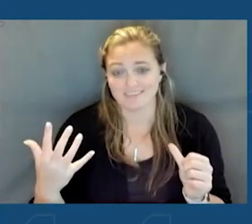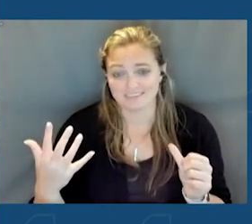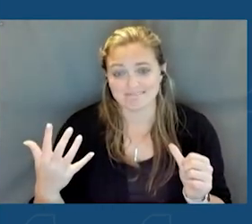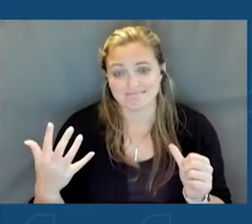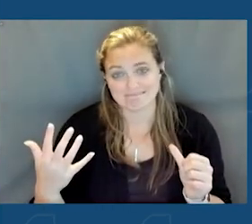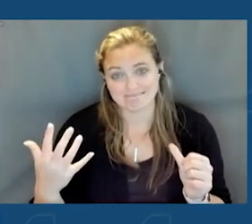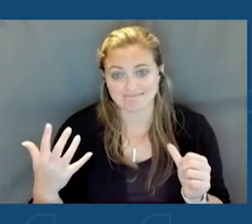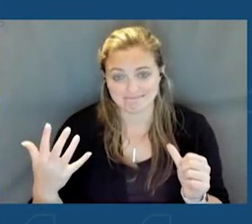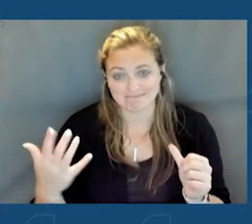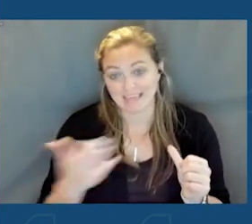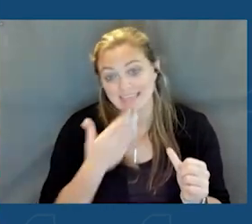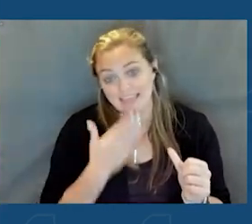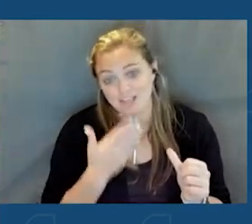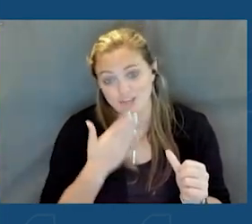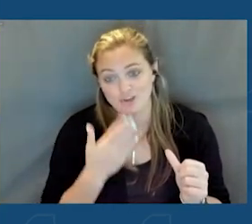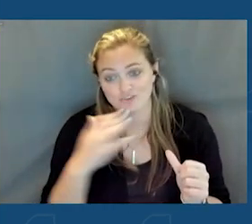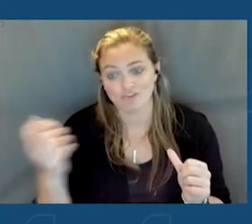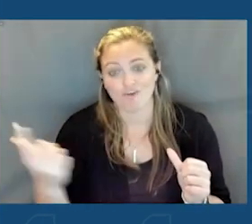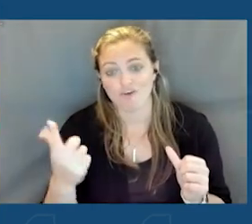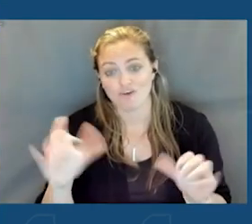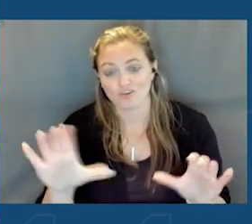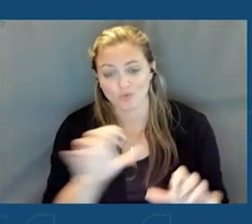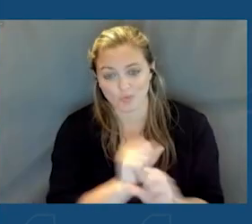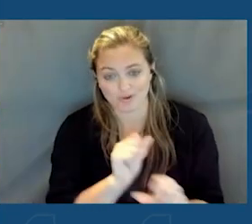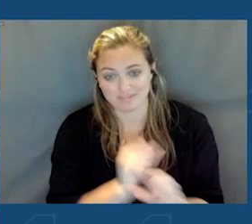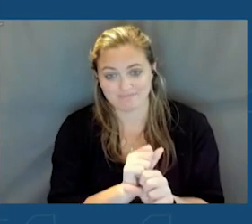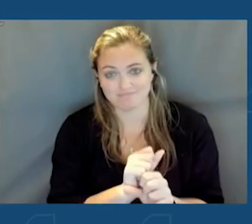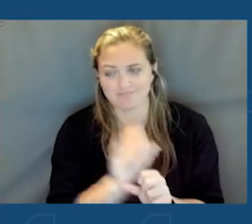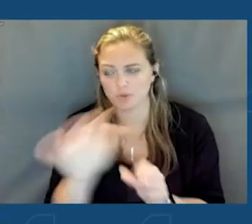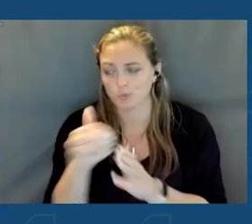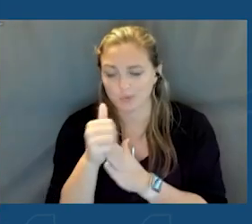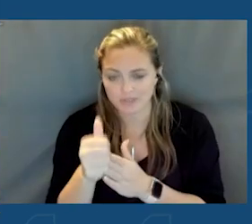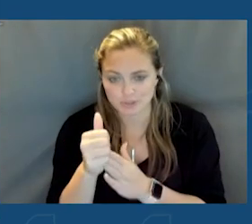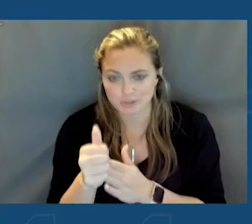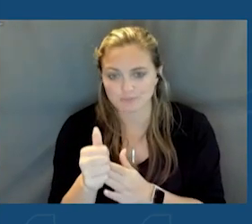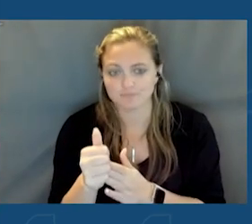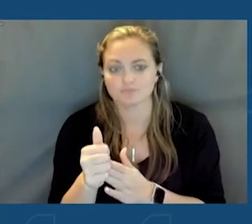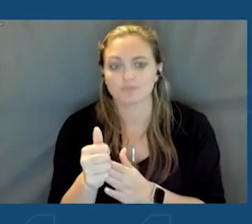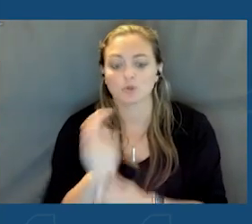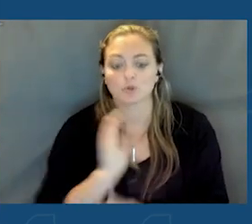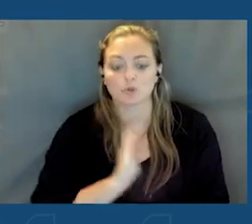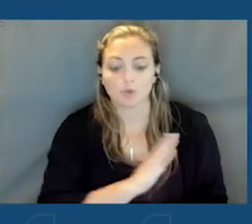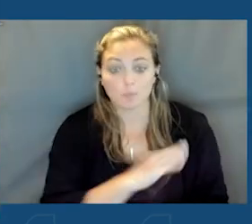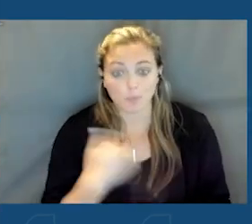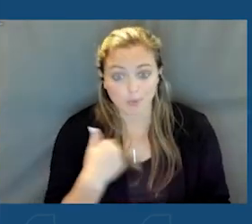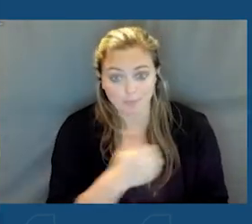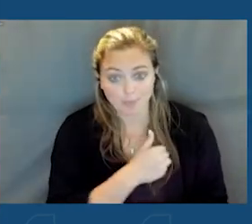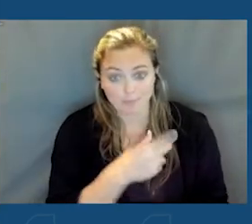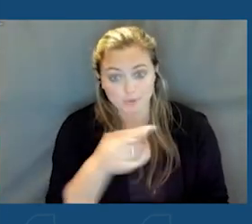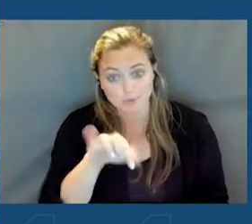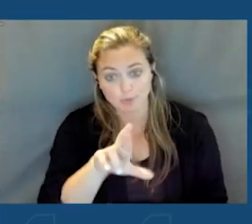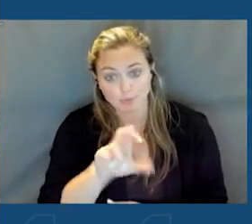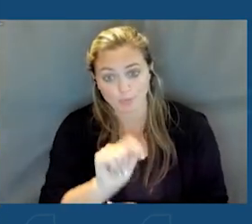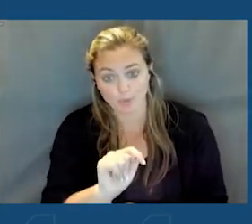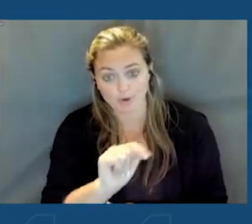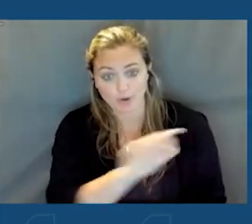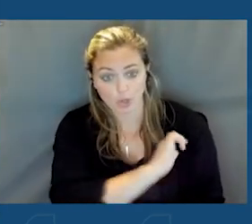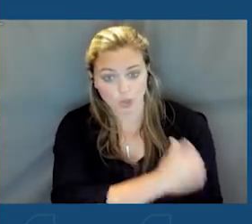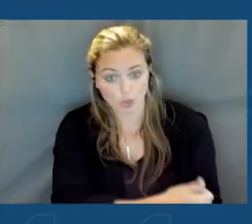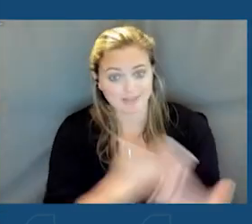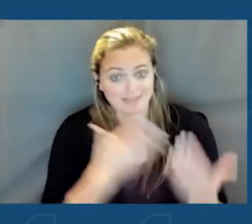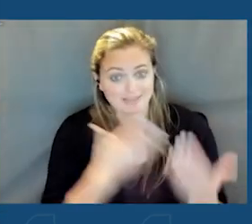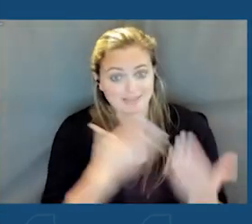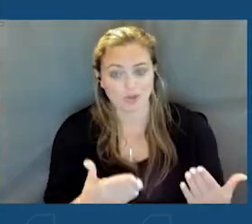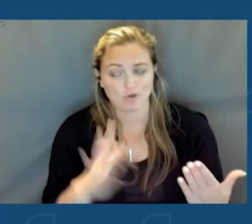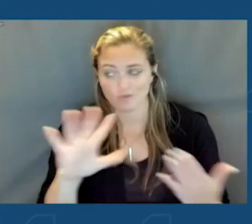and thank you for all that you do and your leadership. To the board members of the Port Authority, thank you for